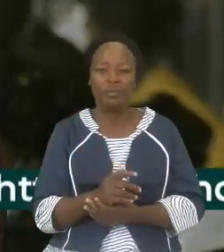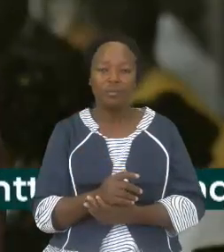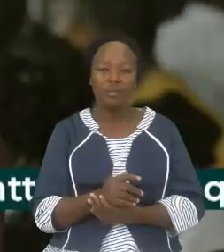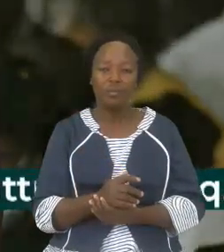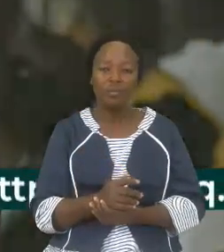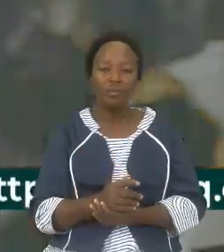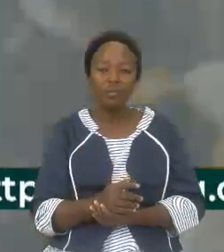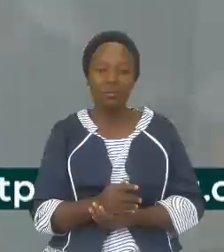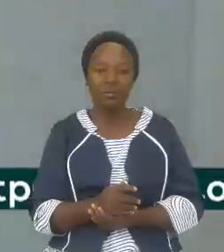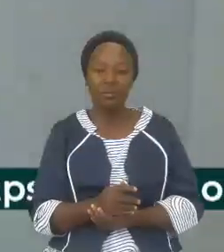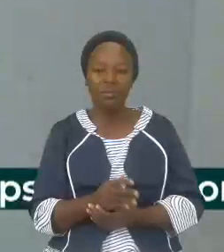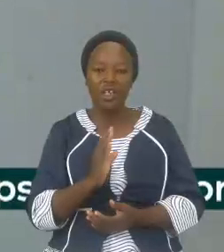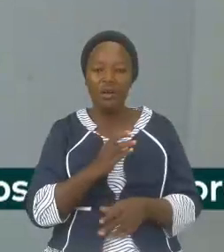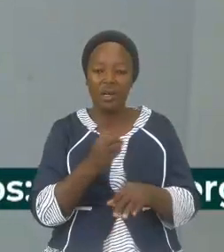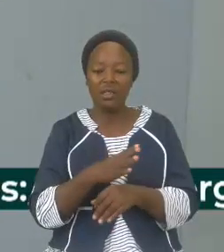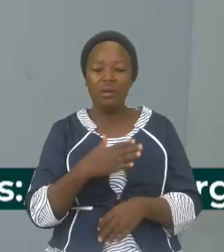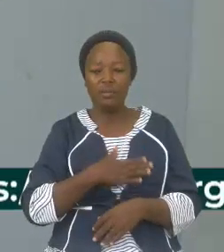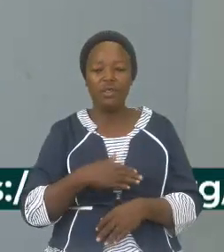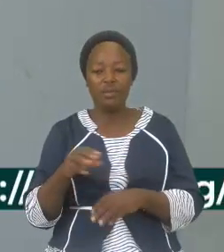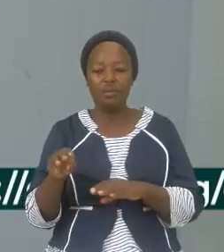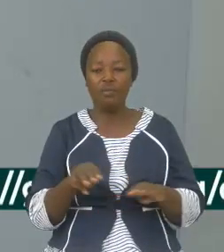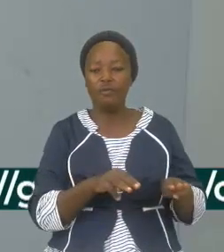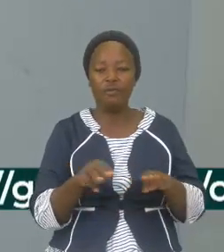Our counselors, please let's move around very quickly